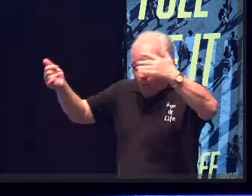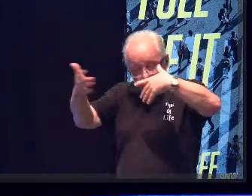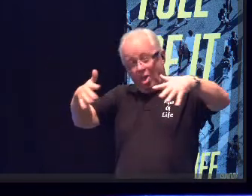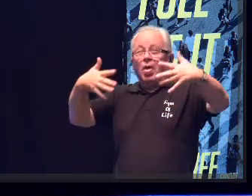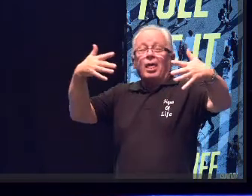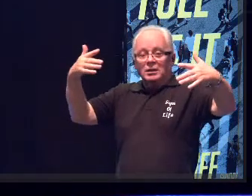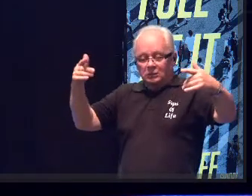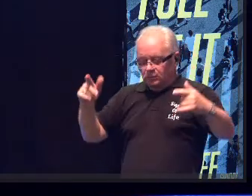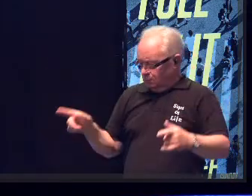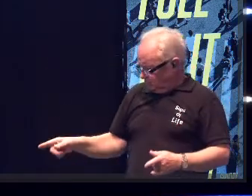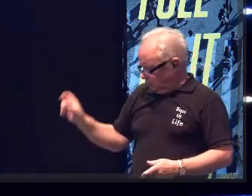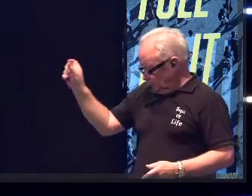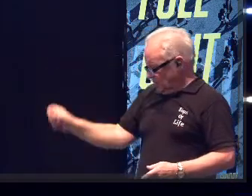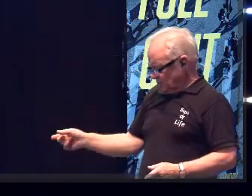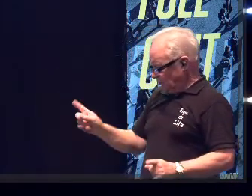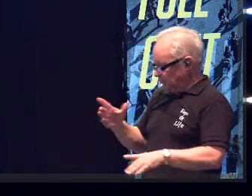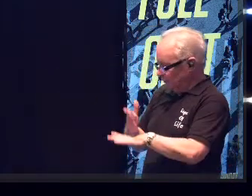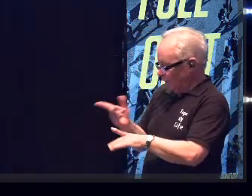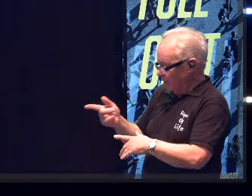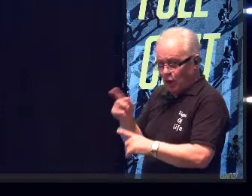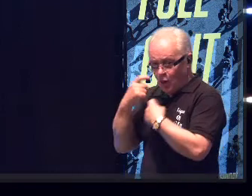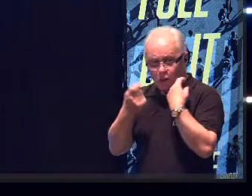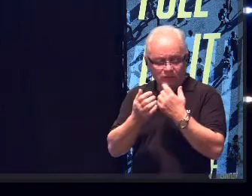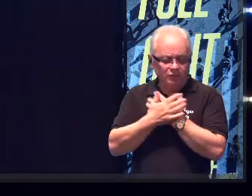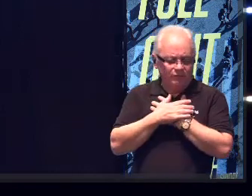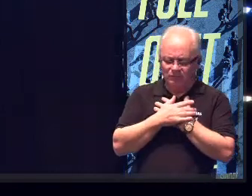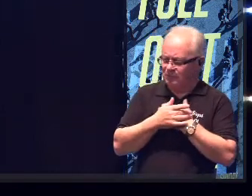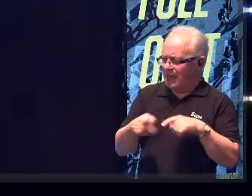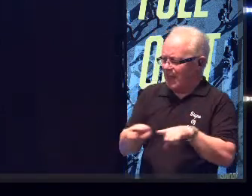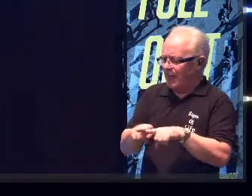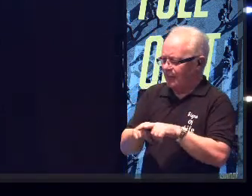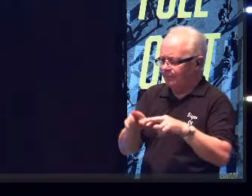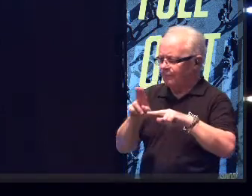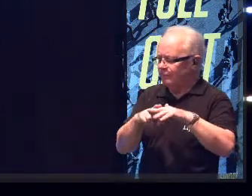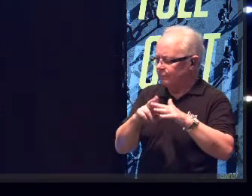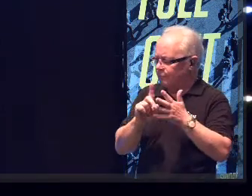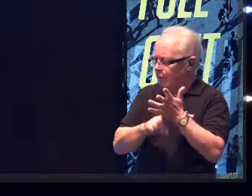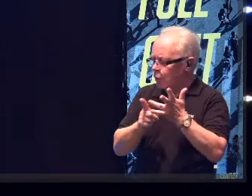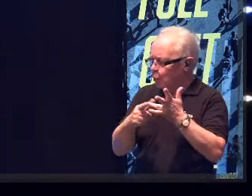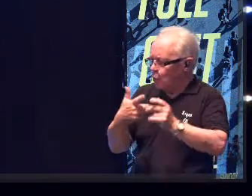it's a bit like the vaccines you get or going to get the flu jab.